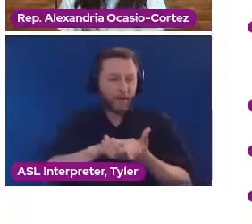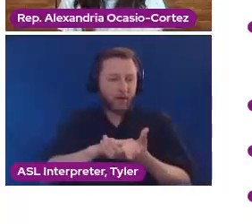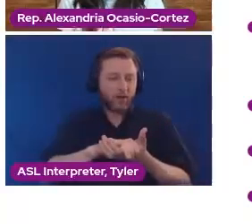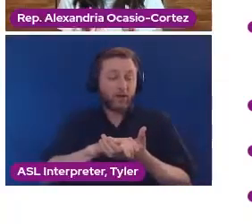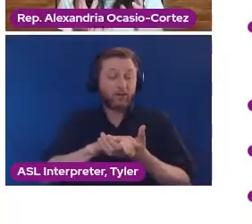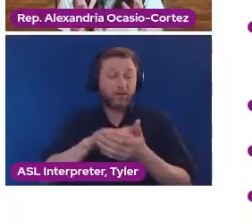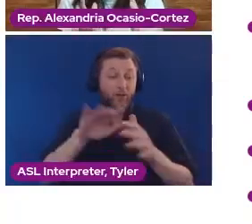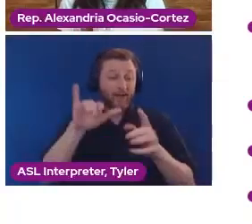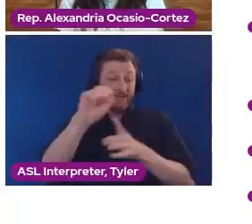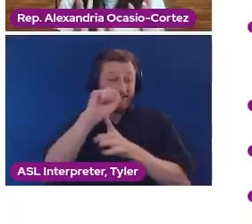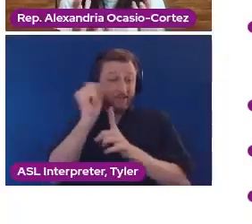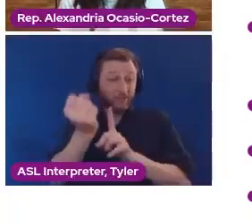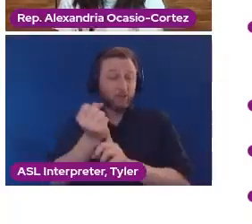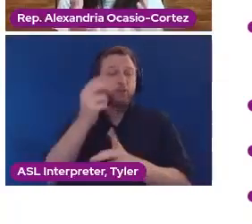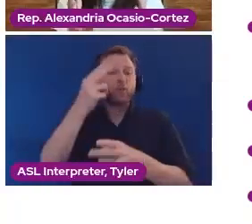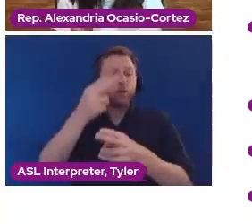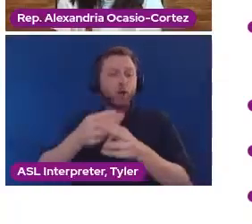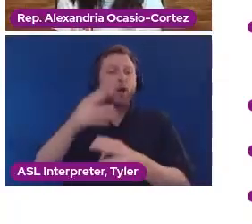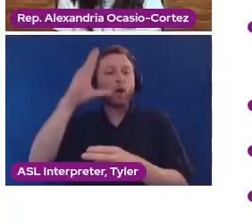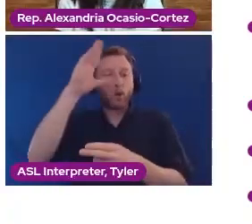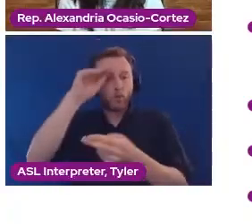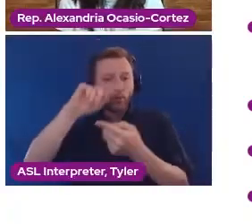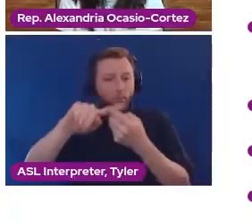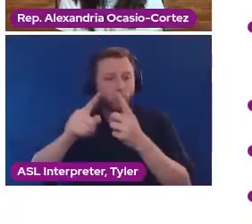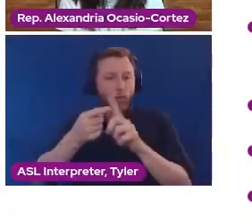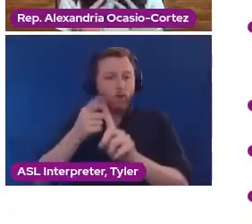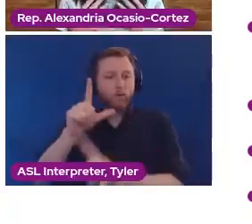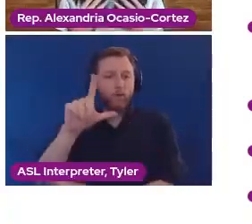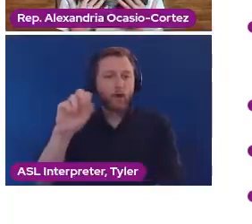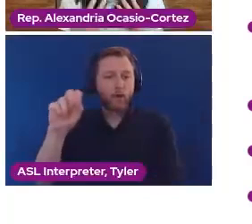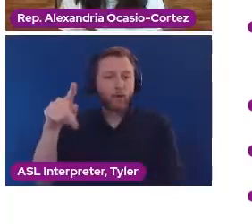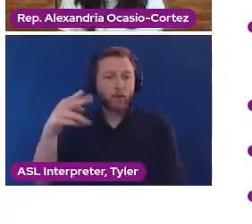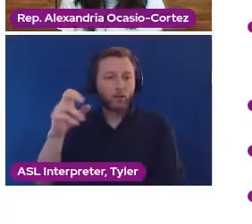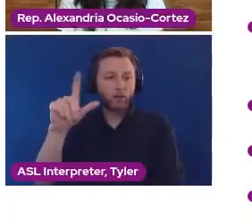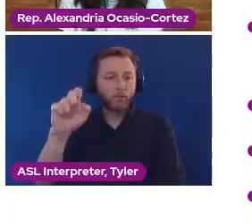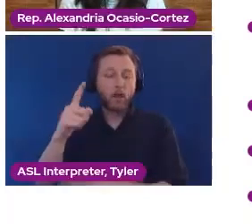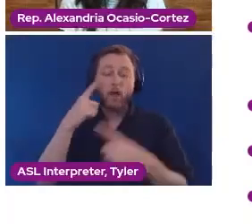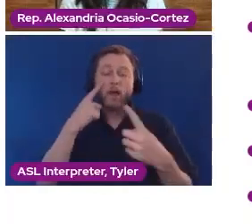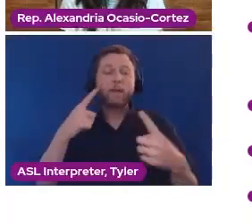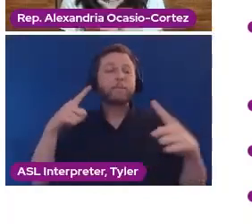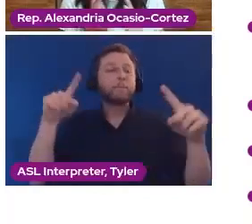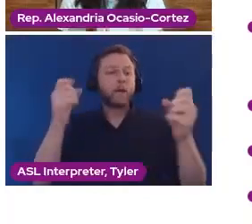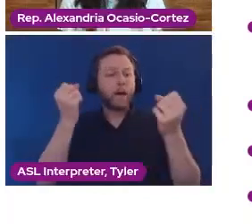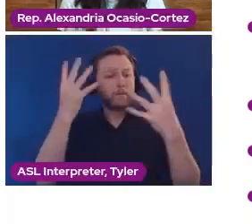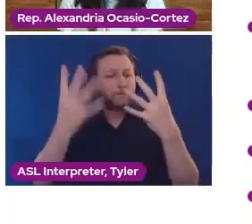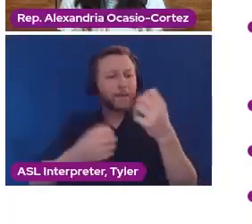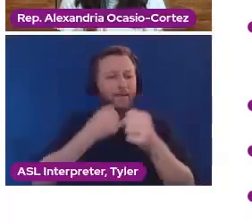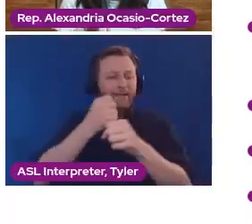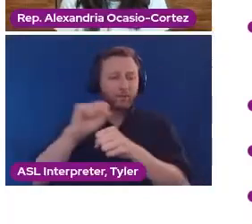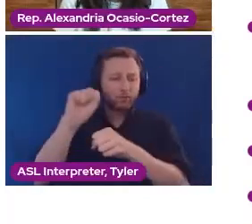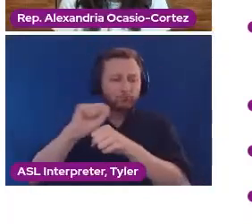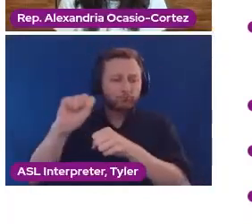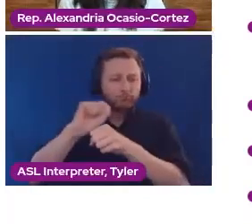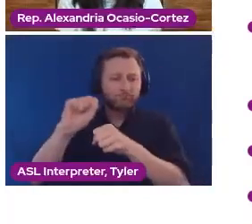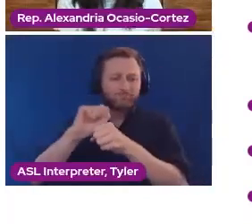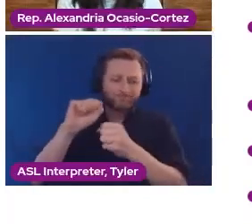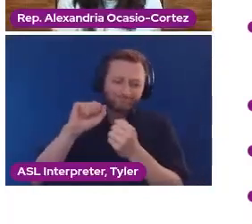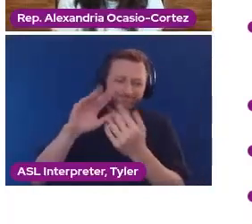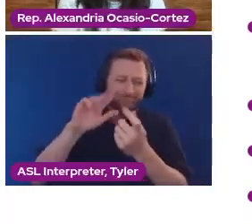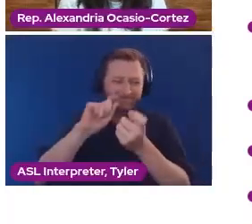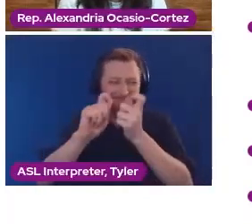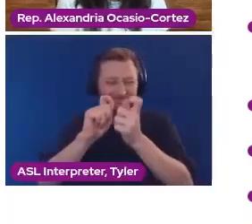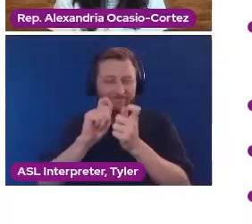finally closed after years and years and years of work we finally closed the boyfriend